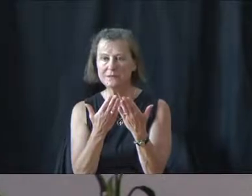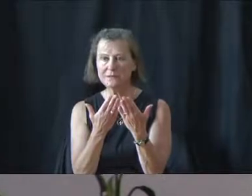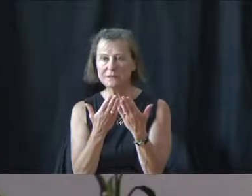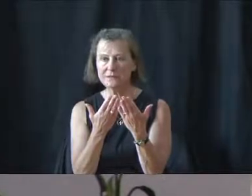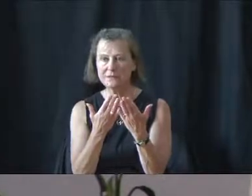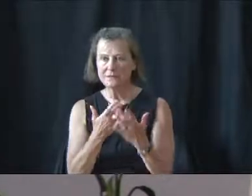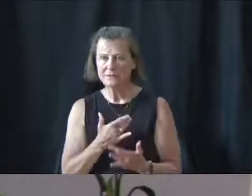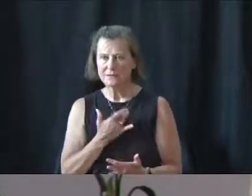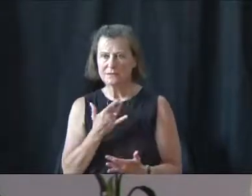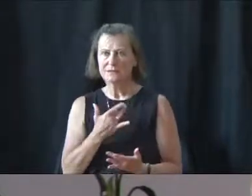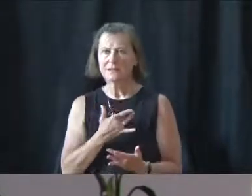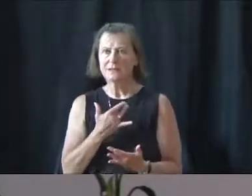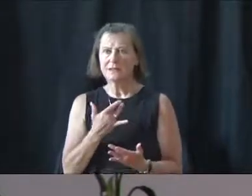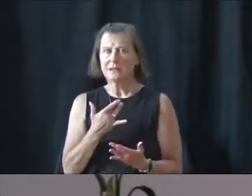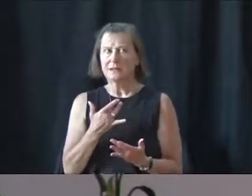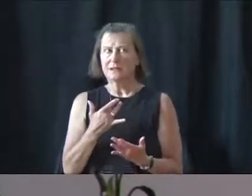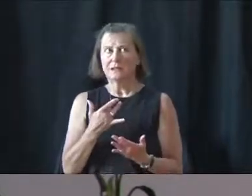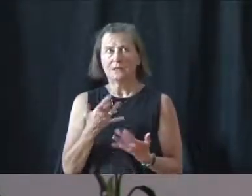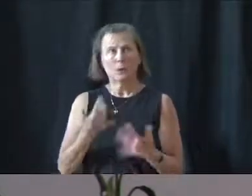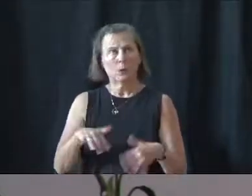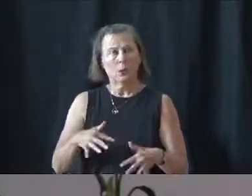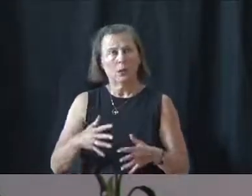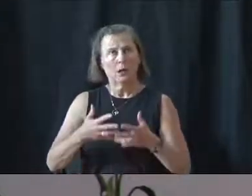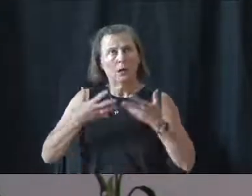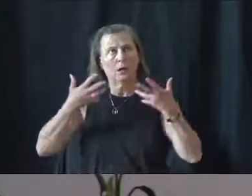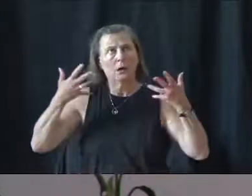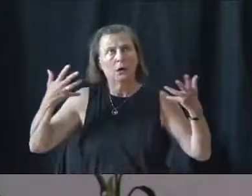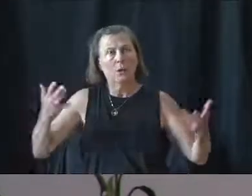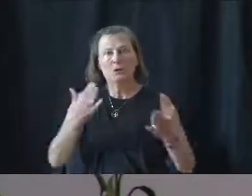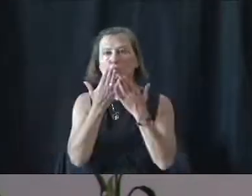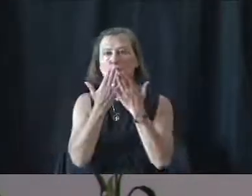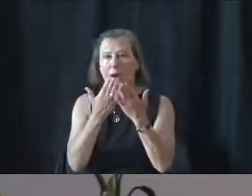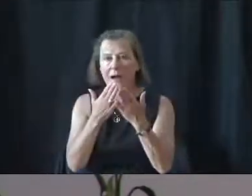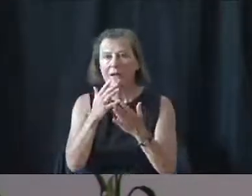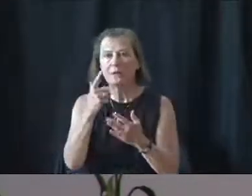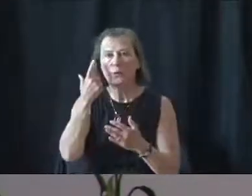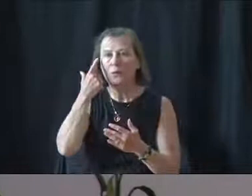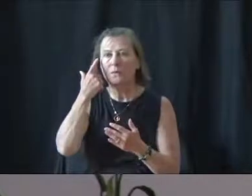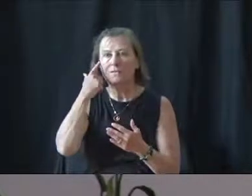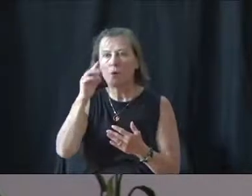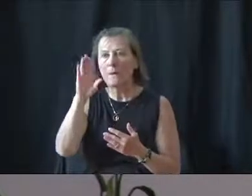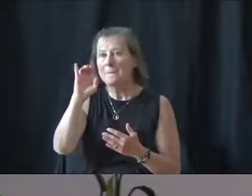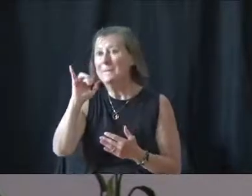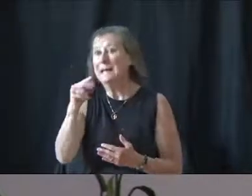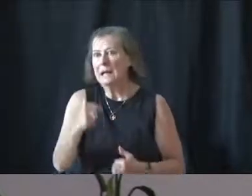a sense of tremendous gratitude for having been alive at all,